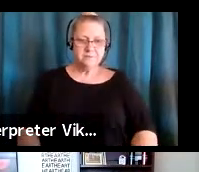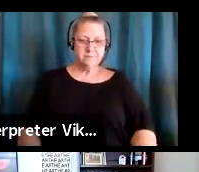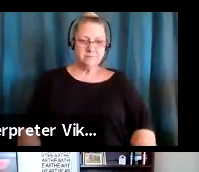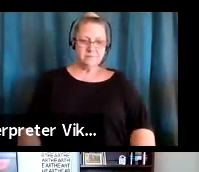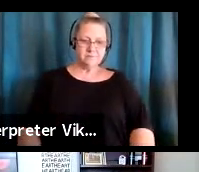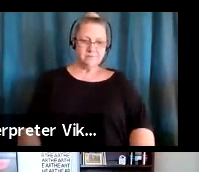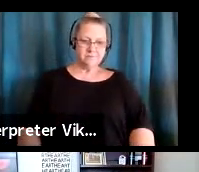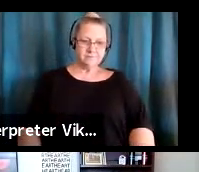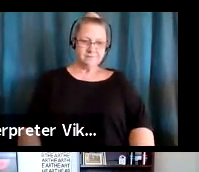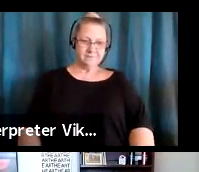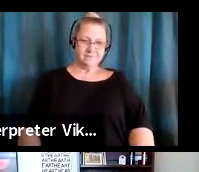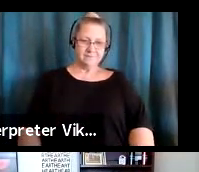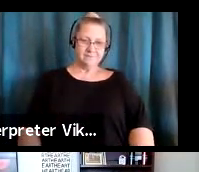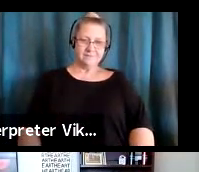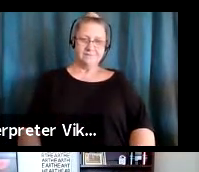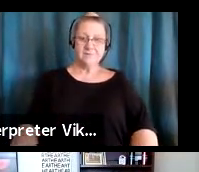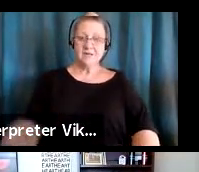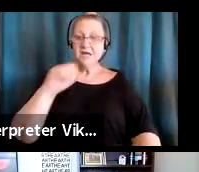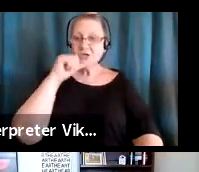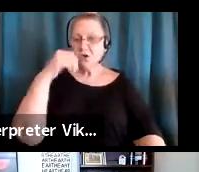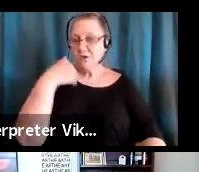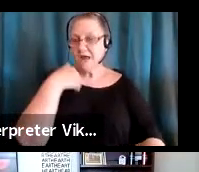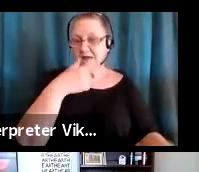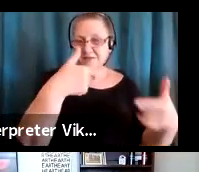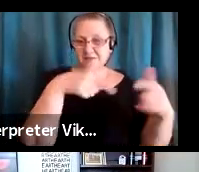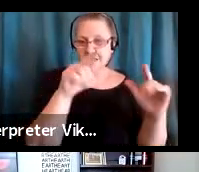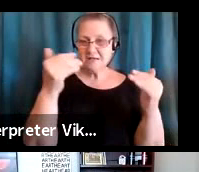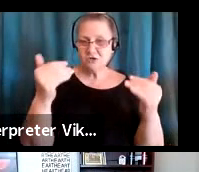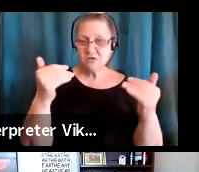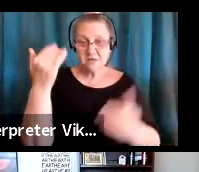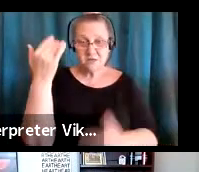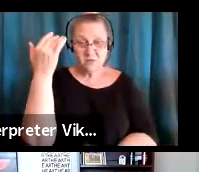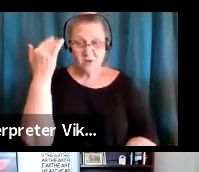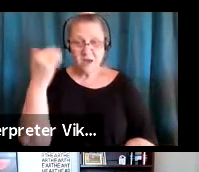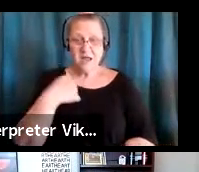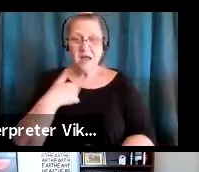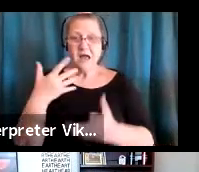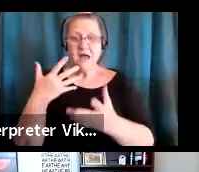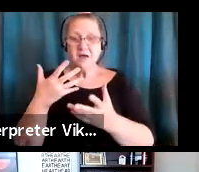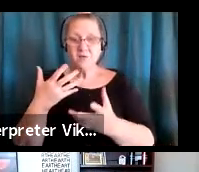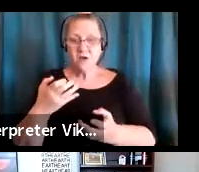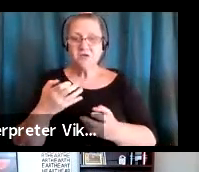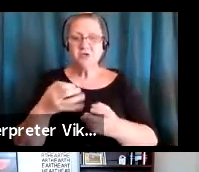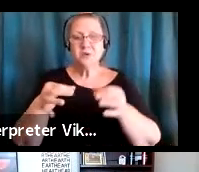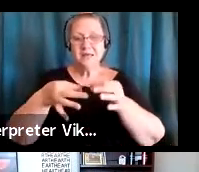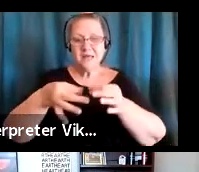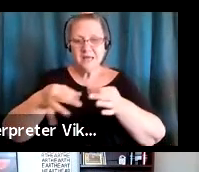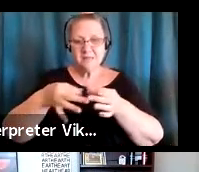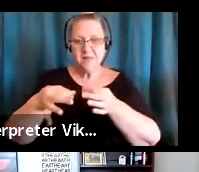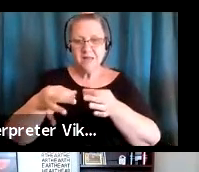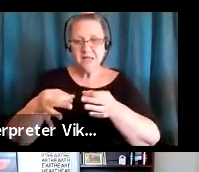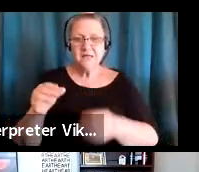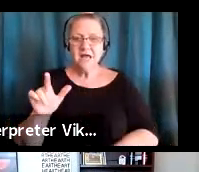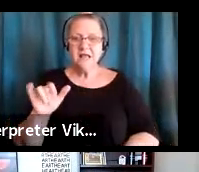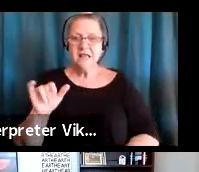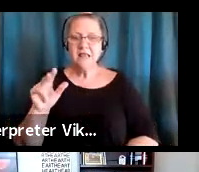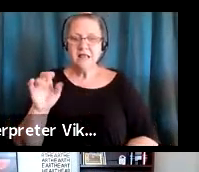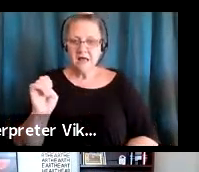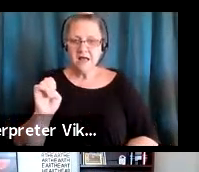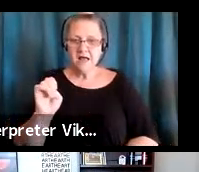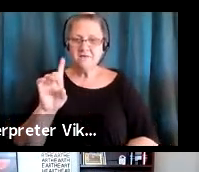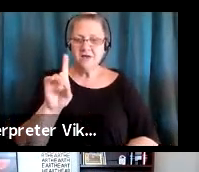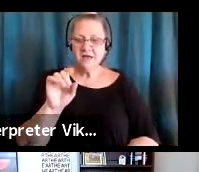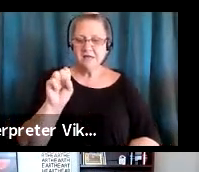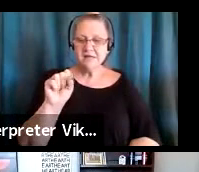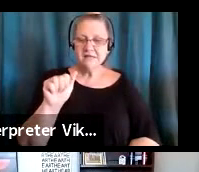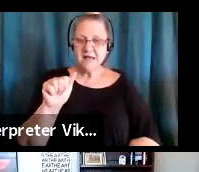Yeah, absolutely. So I don't have any slides today because I want to be able to walk through the live dashboard and show everyone how to use them while we're talking